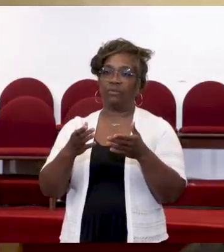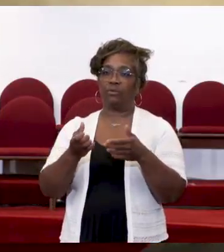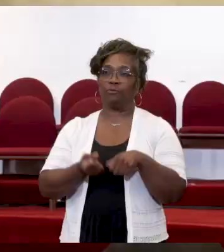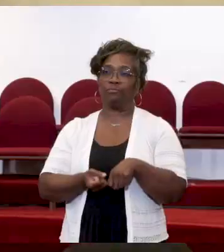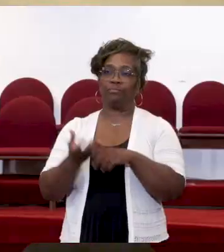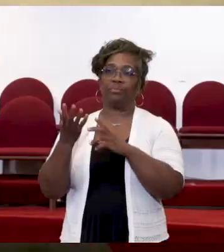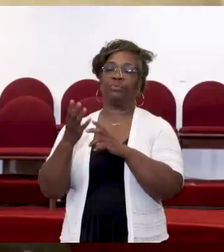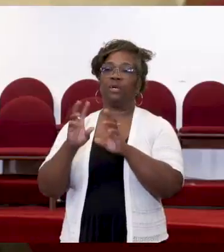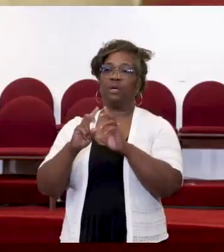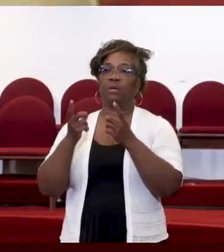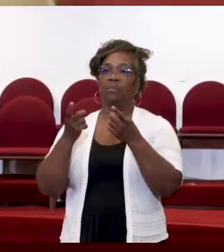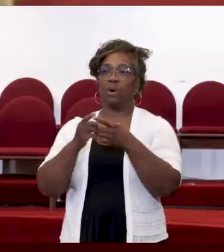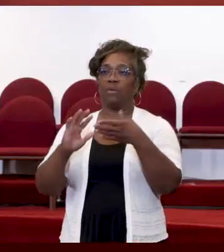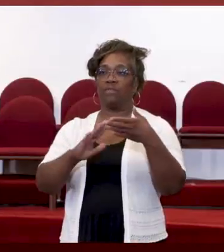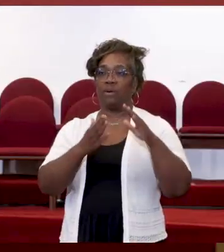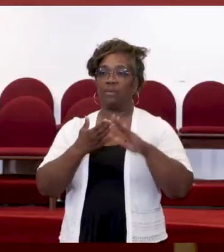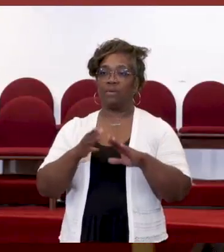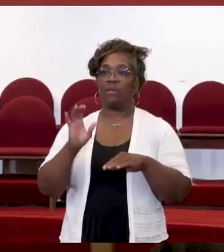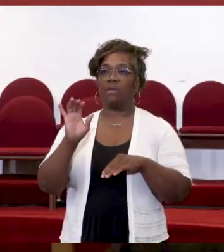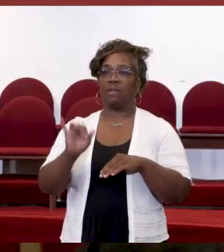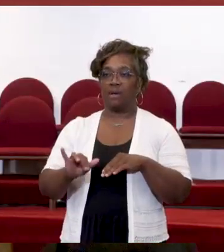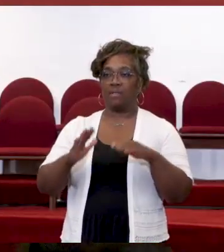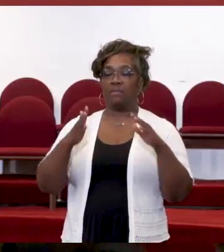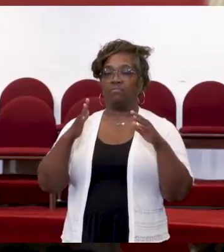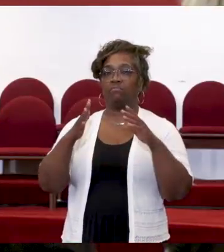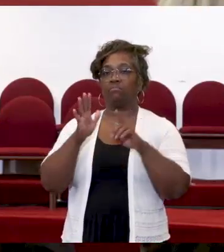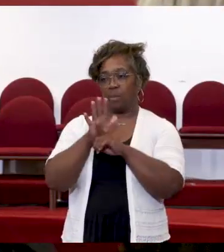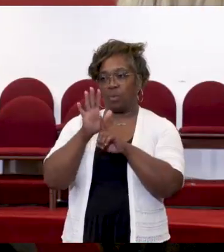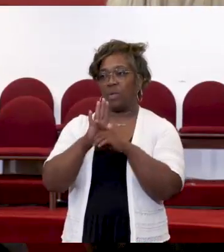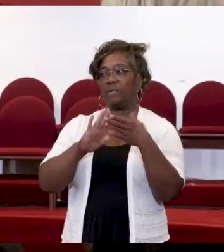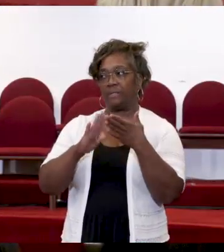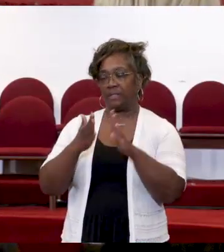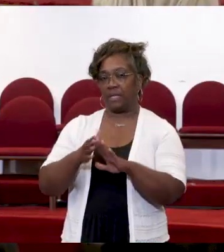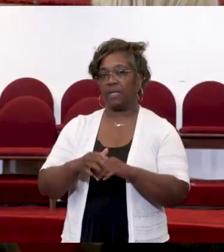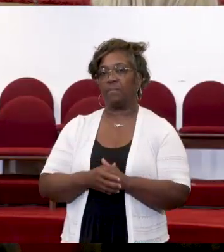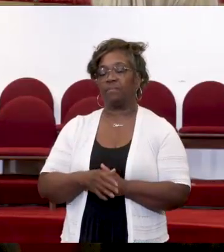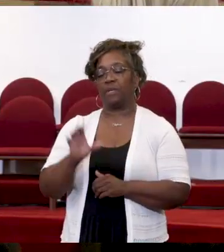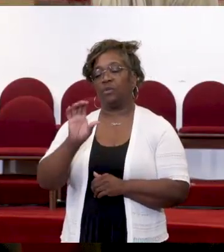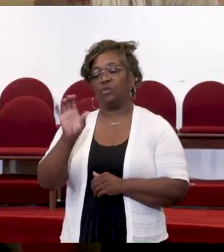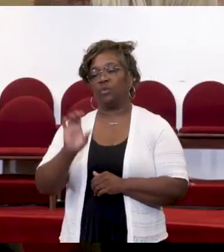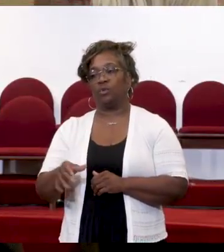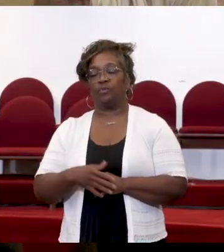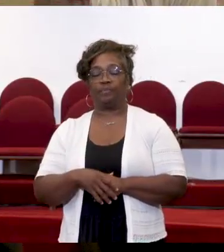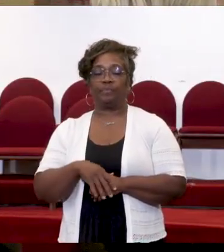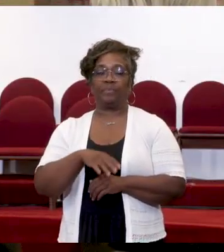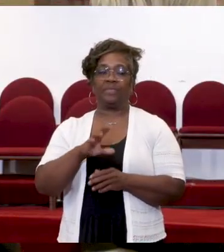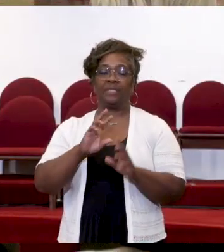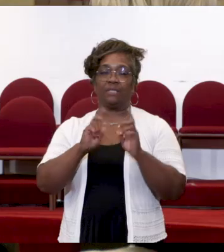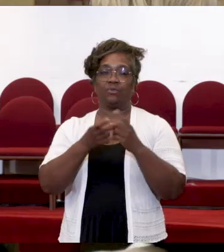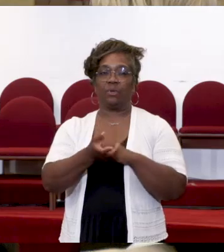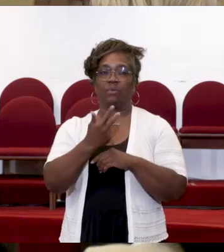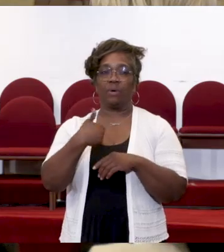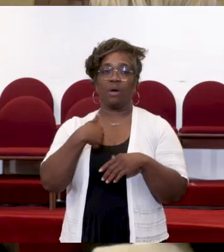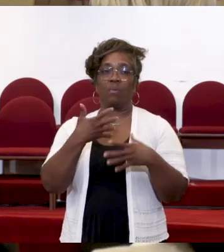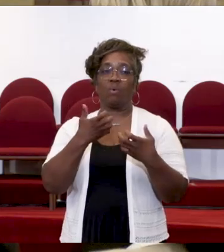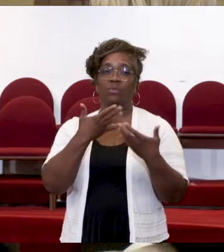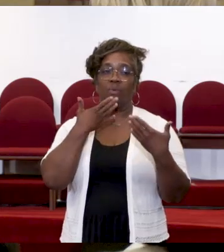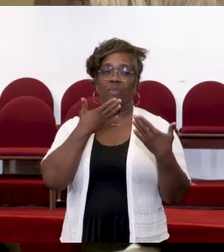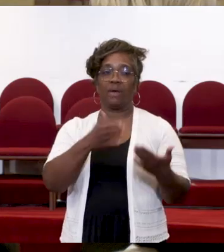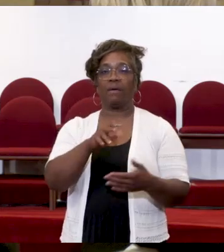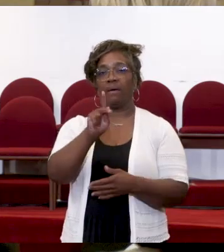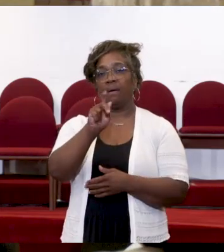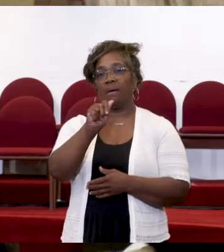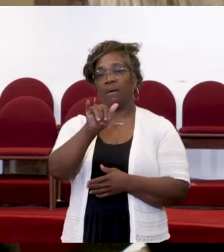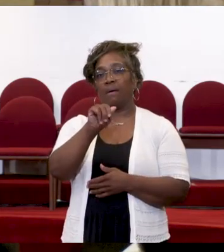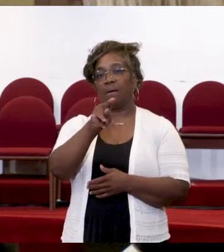popular in the city. Okay, let's take a question at home. This is from Deborah from District 3. I first would like to thank Kayana Sessoms, our